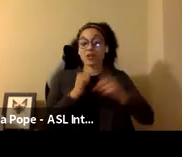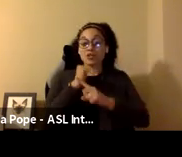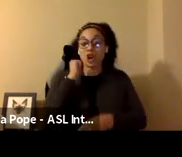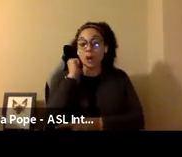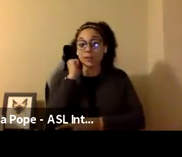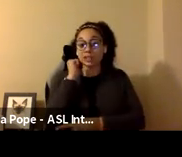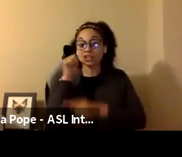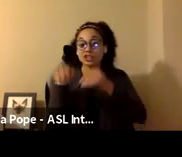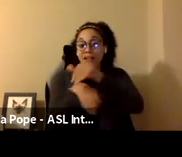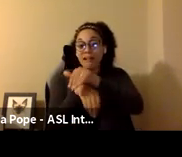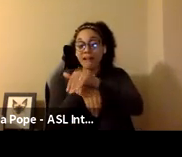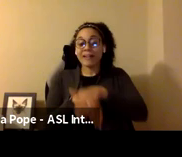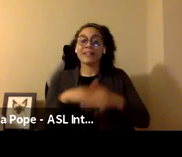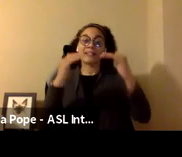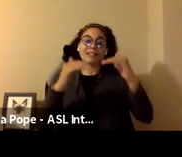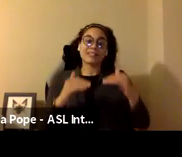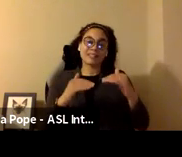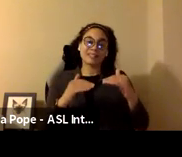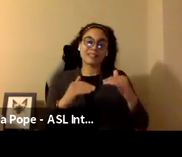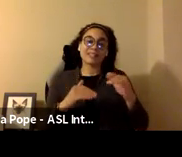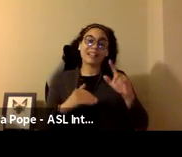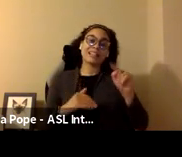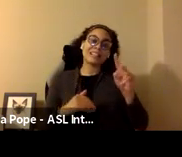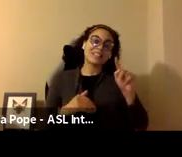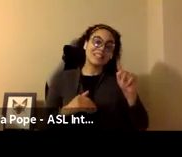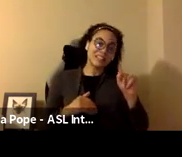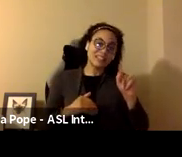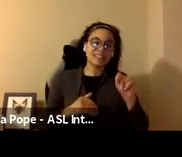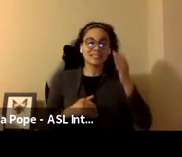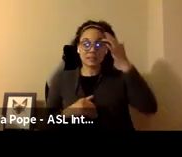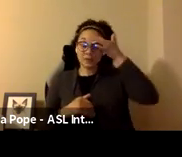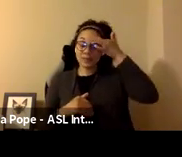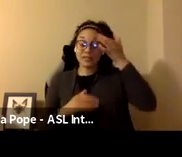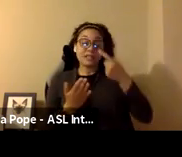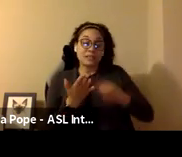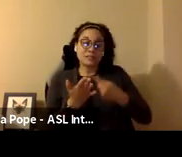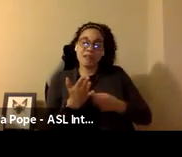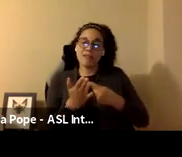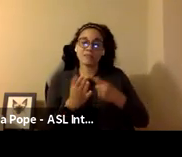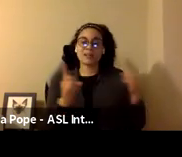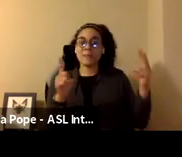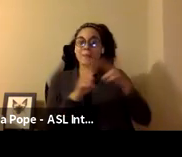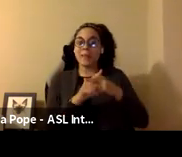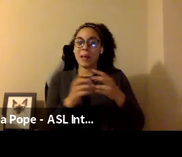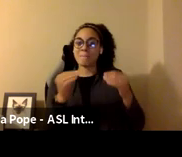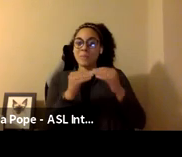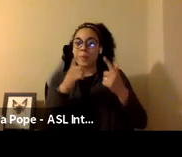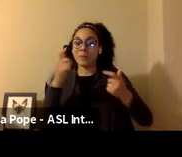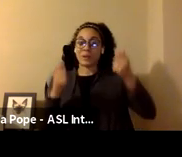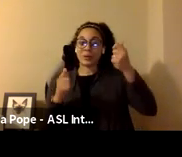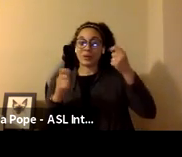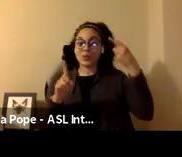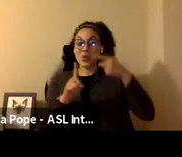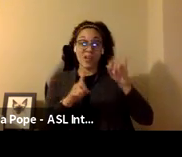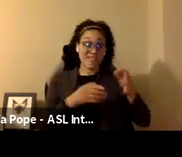Screen time, I threw it in there. Working towards a bigger goal. So sometimes you can say, hey, if you get this done, then this is going to get you closer to that